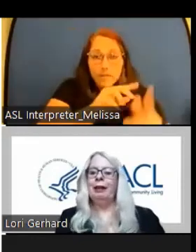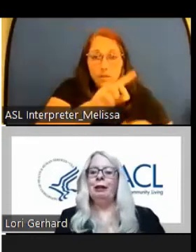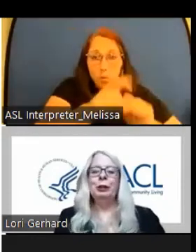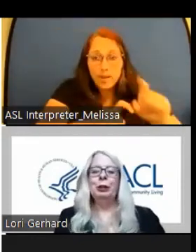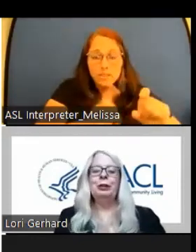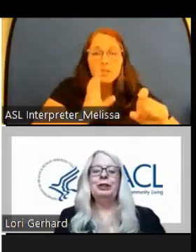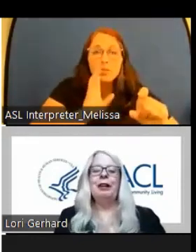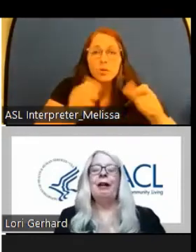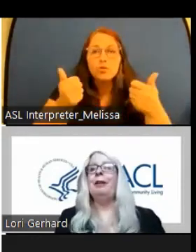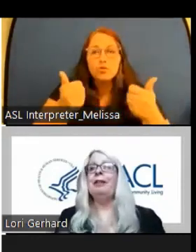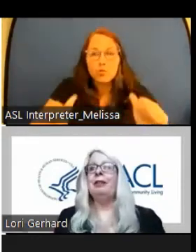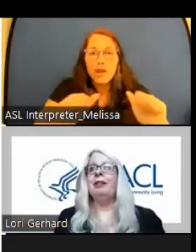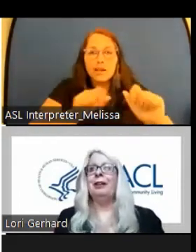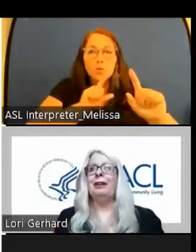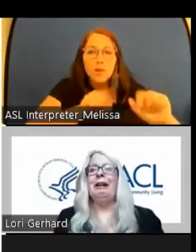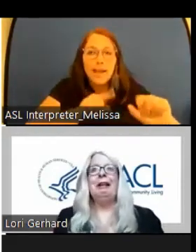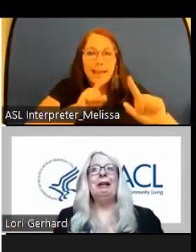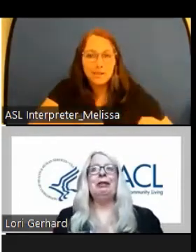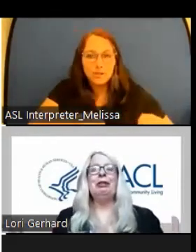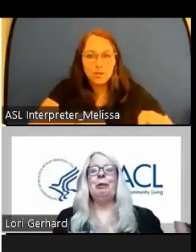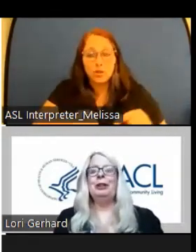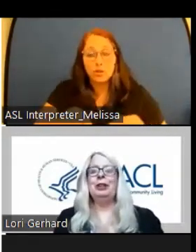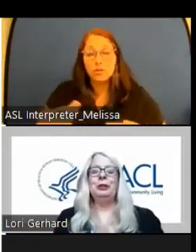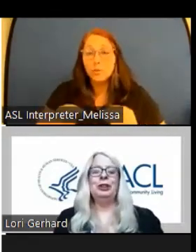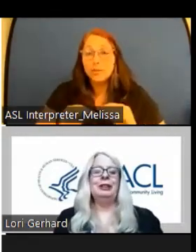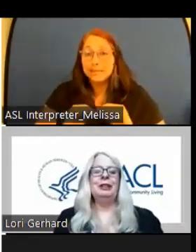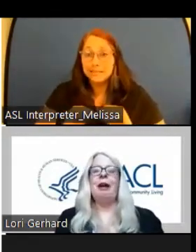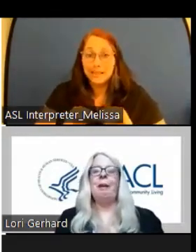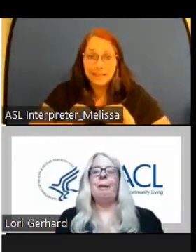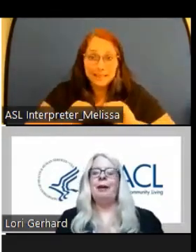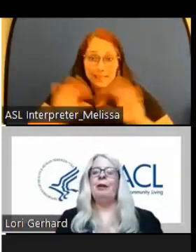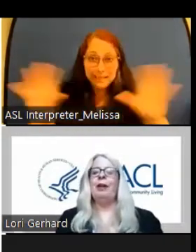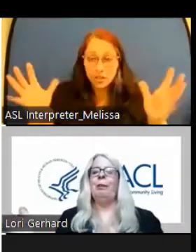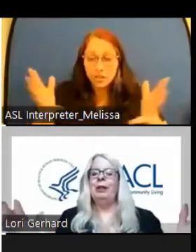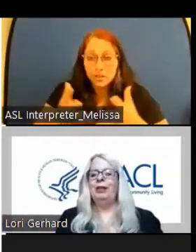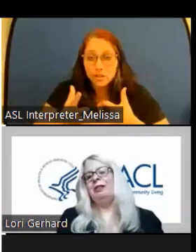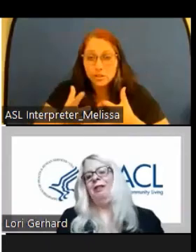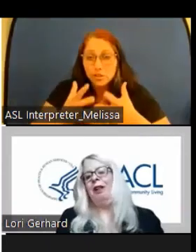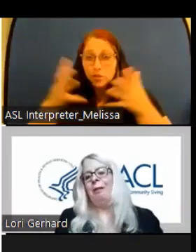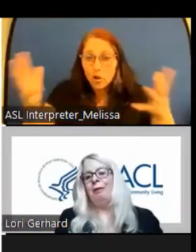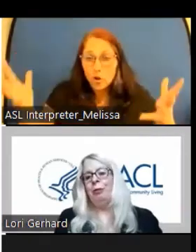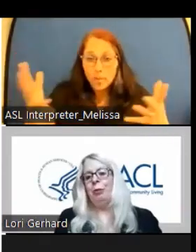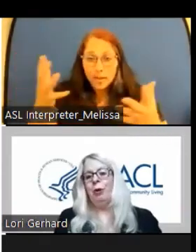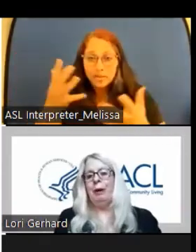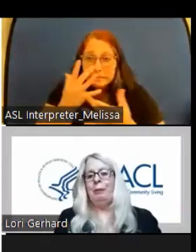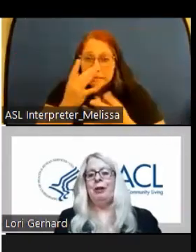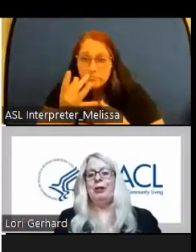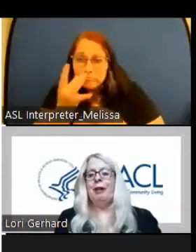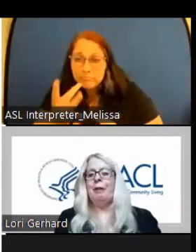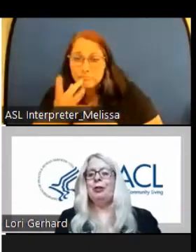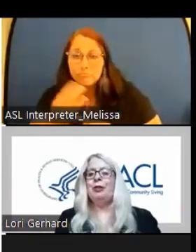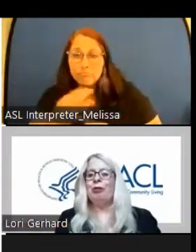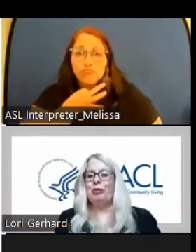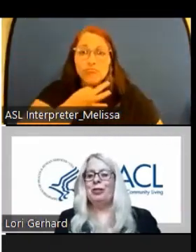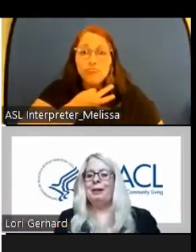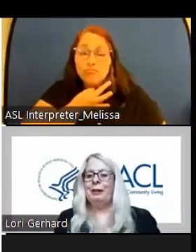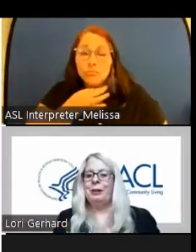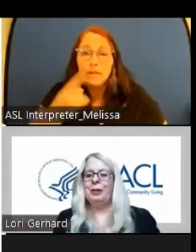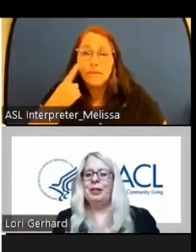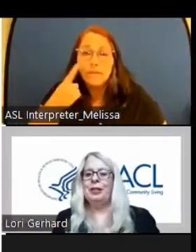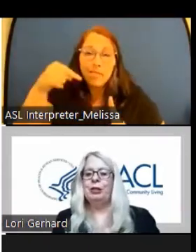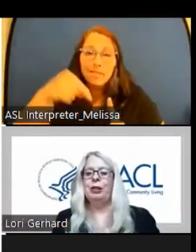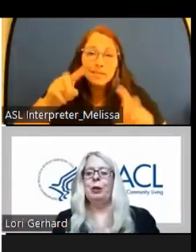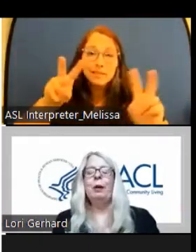getting a little short on time, but it's clear there is so much interest in this topic that we need to develop a few more webinars and opportunities for